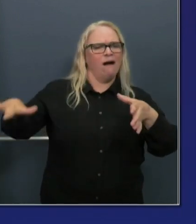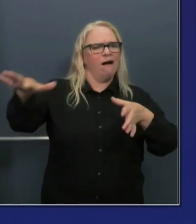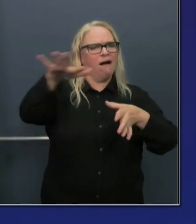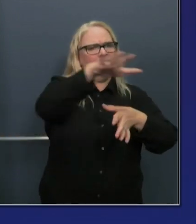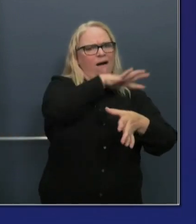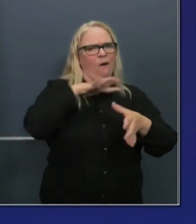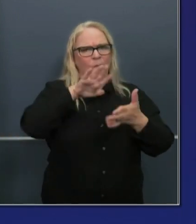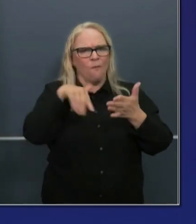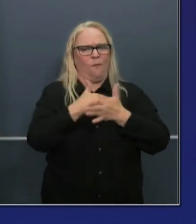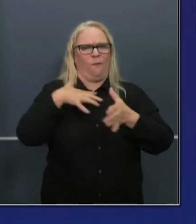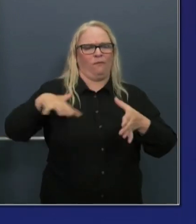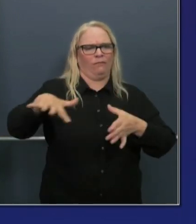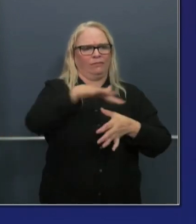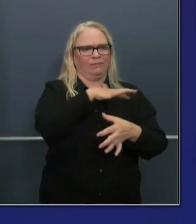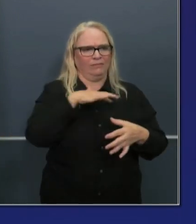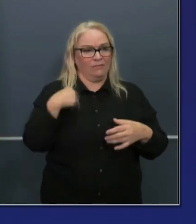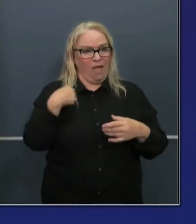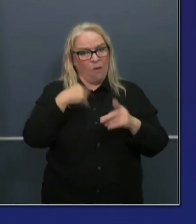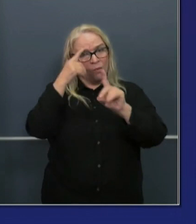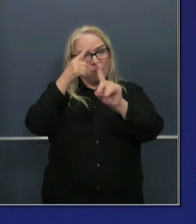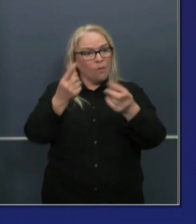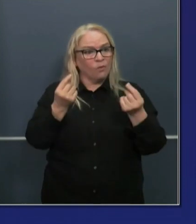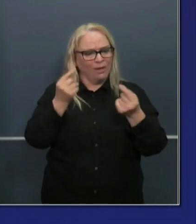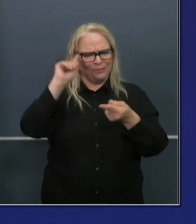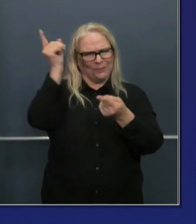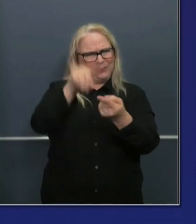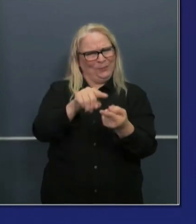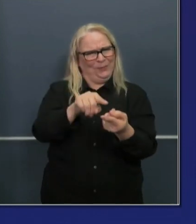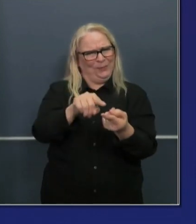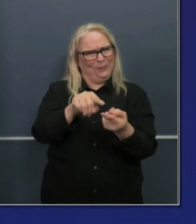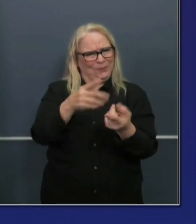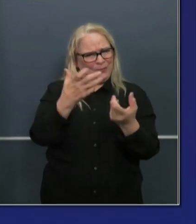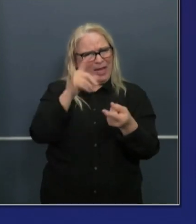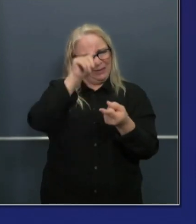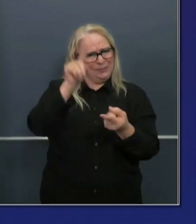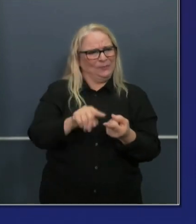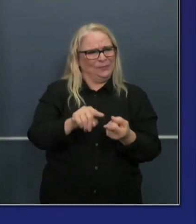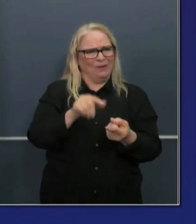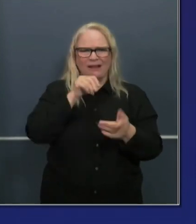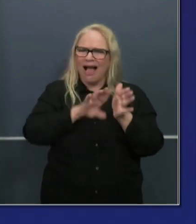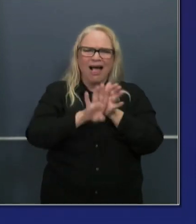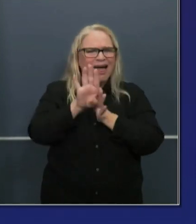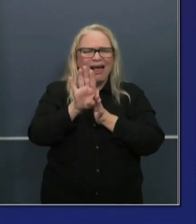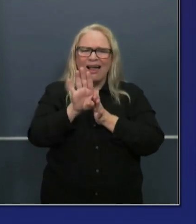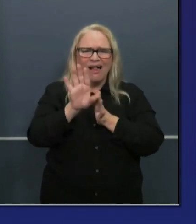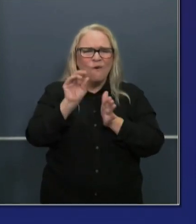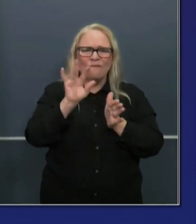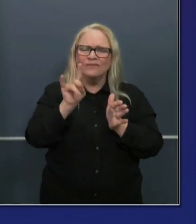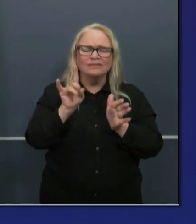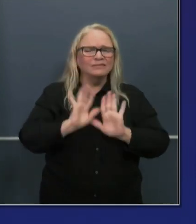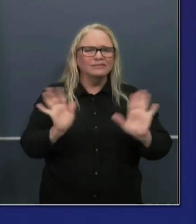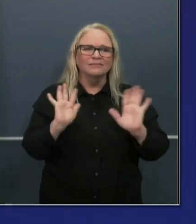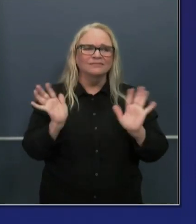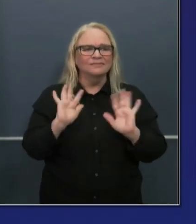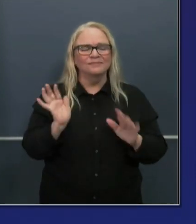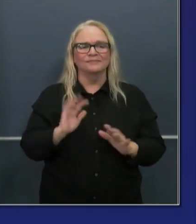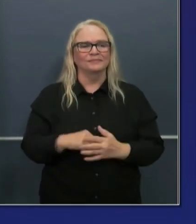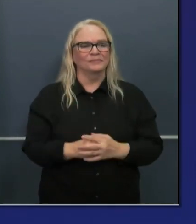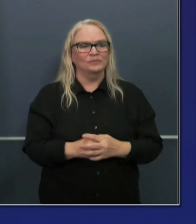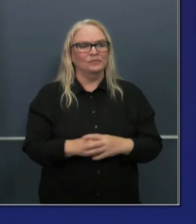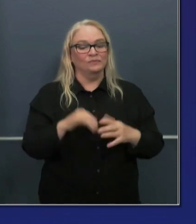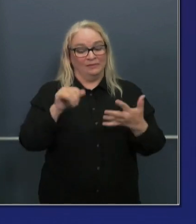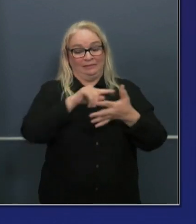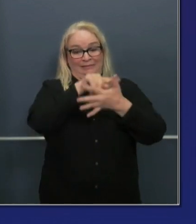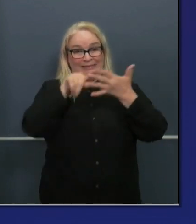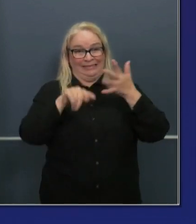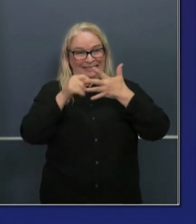to flatten the curve, continuing to keep our communities safe. These teams will be deployed throughout